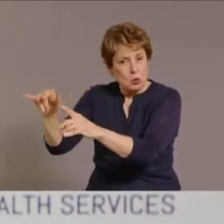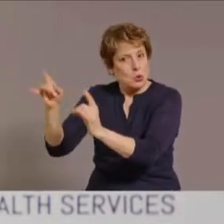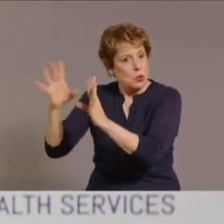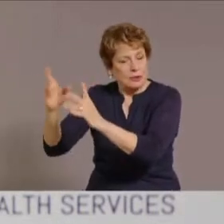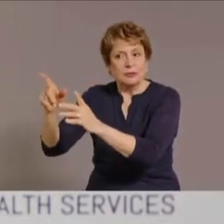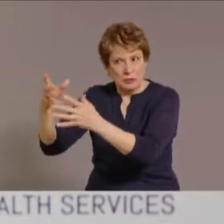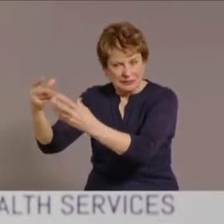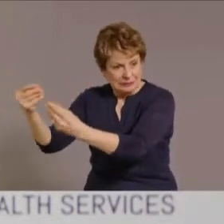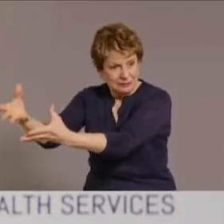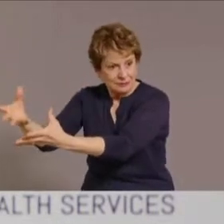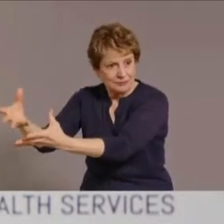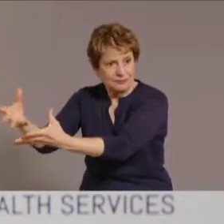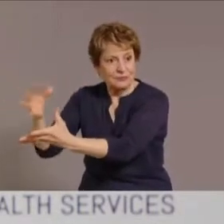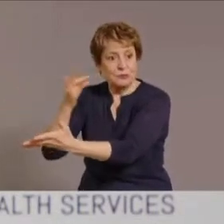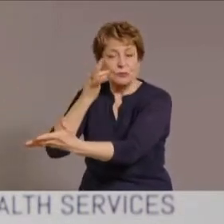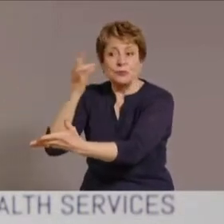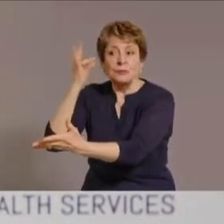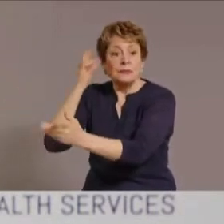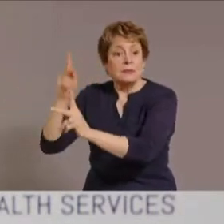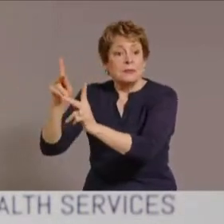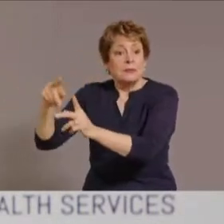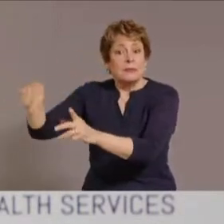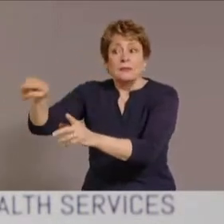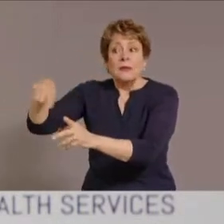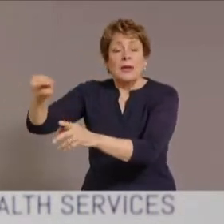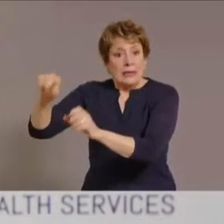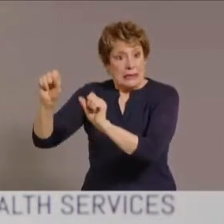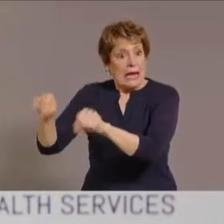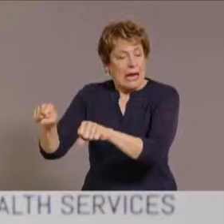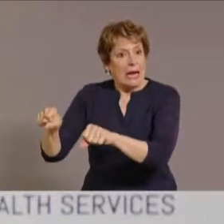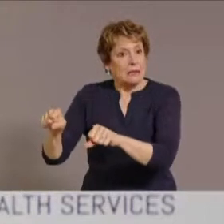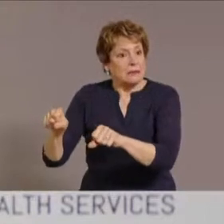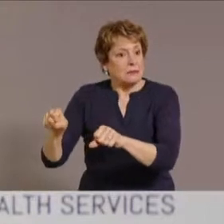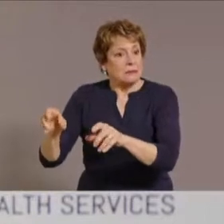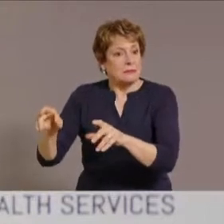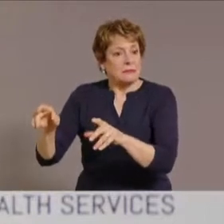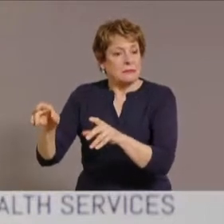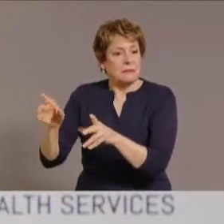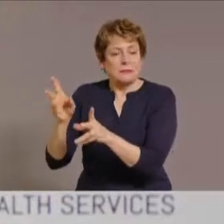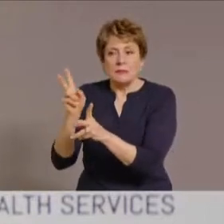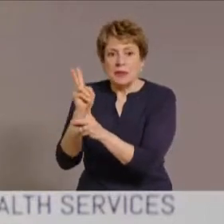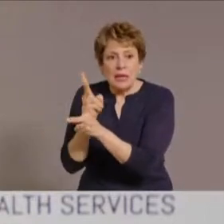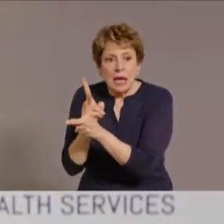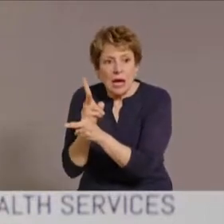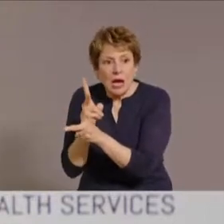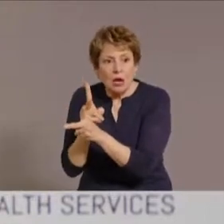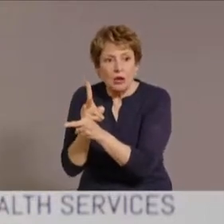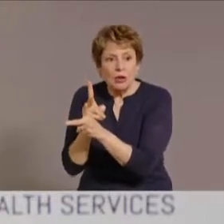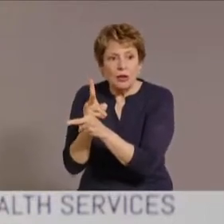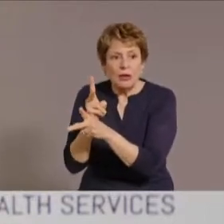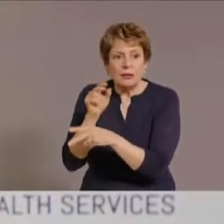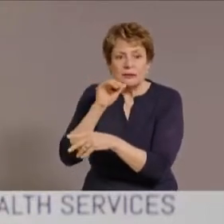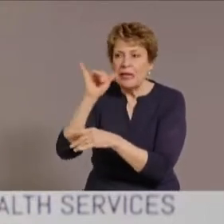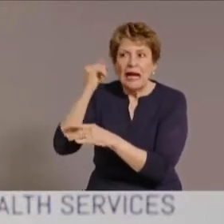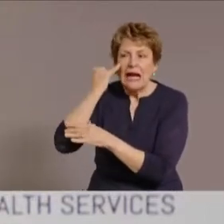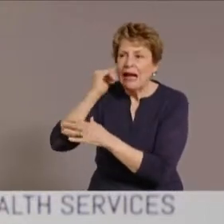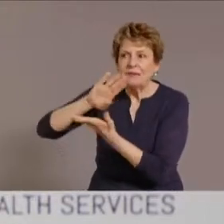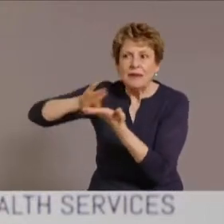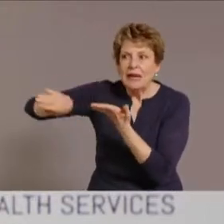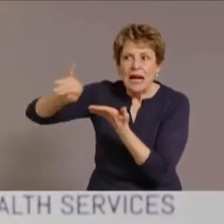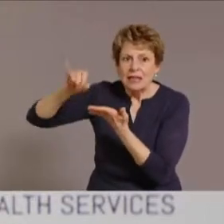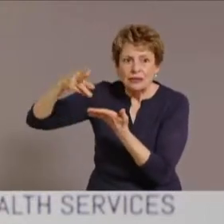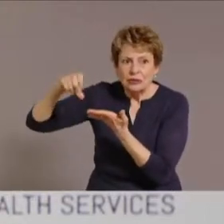off the tribe or at non-IHS or 638 facilities. And so, really opening up